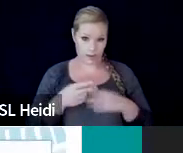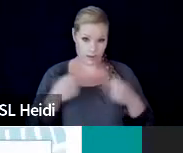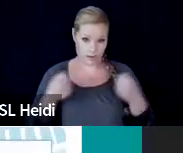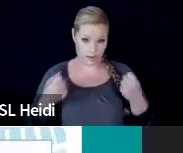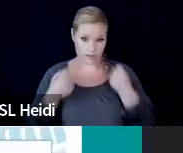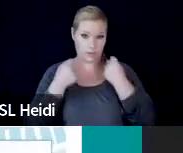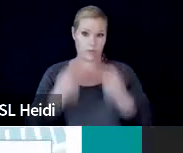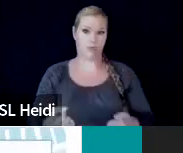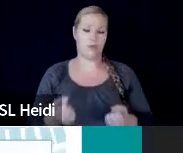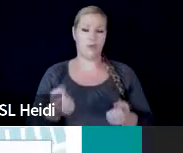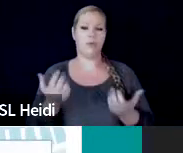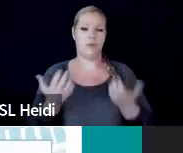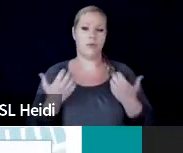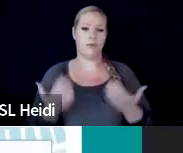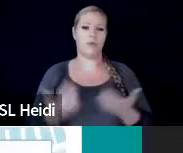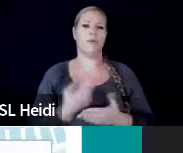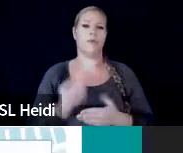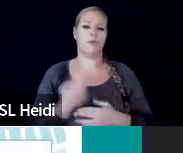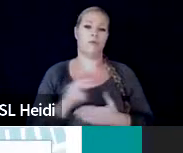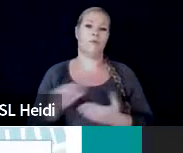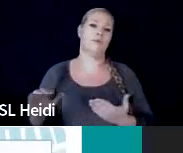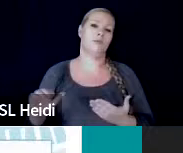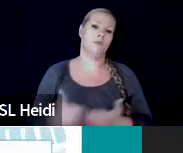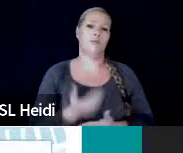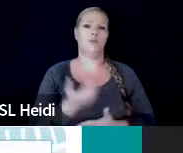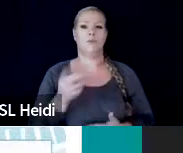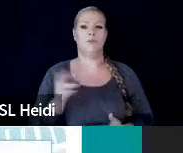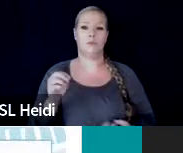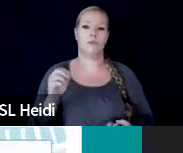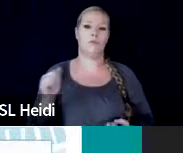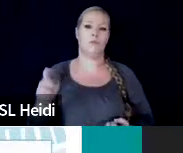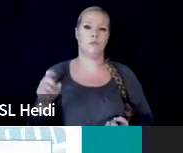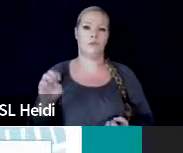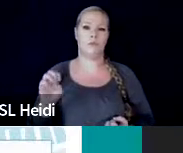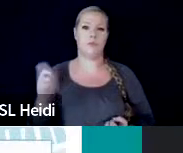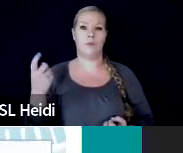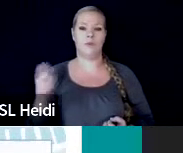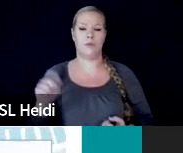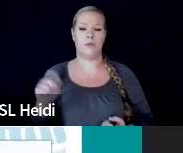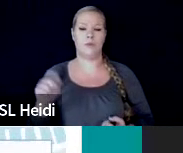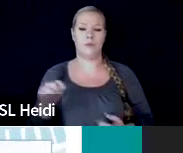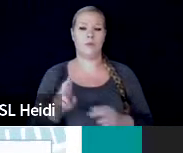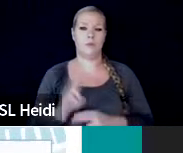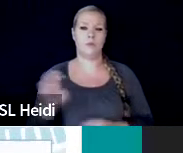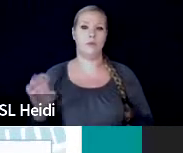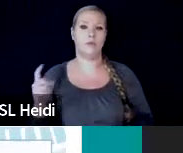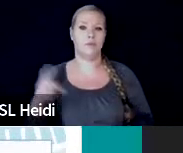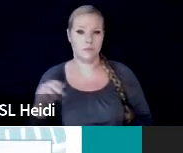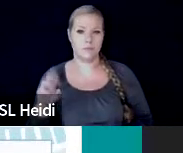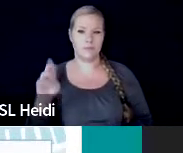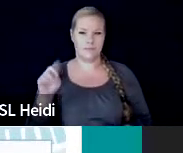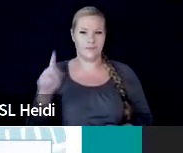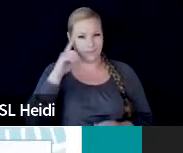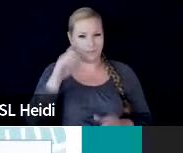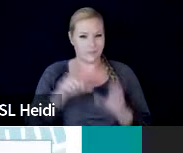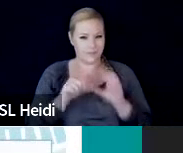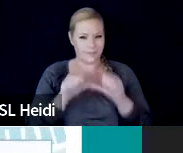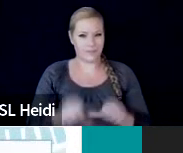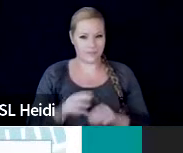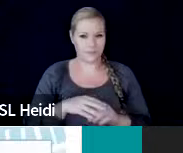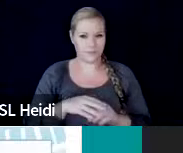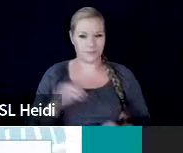you'd want to use this new road extension and use Expo Road to continue on to